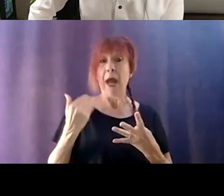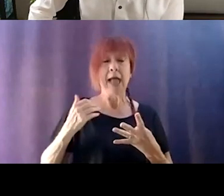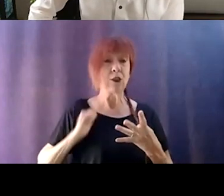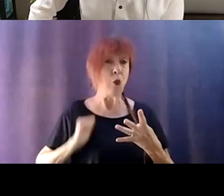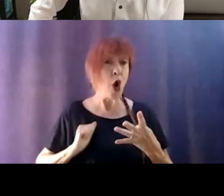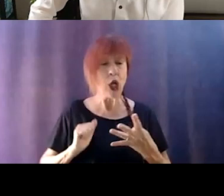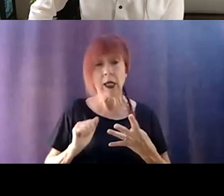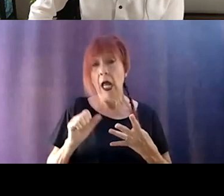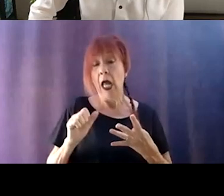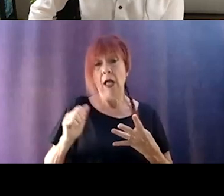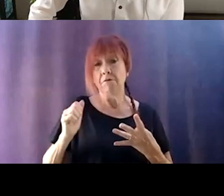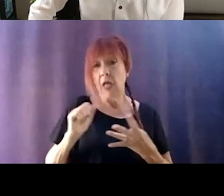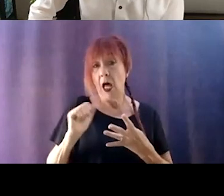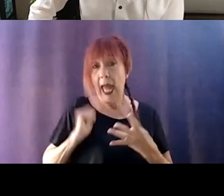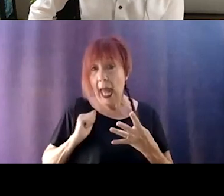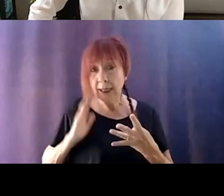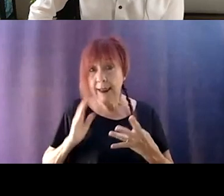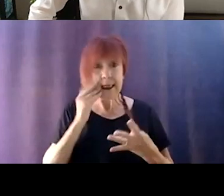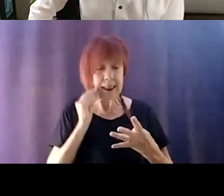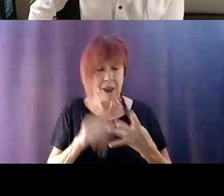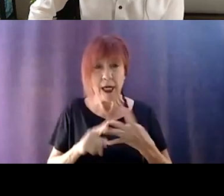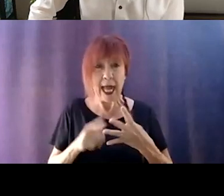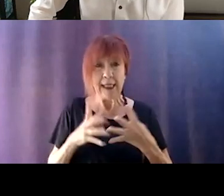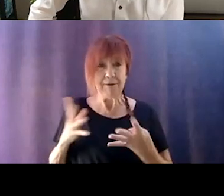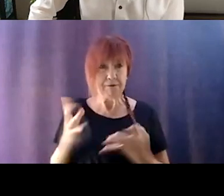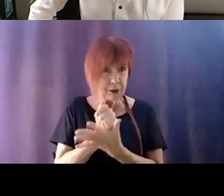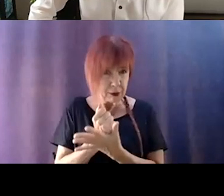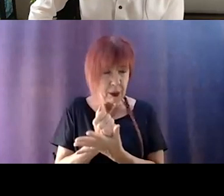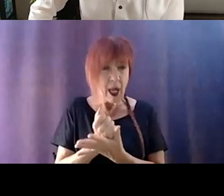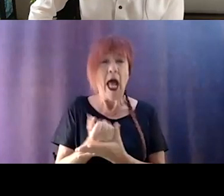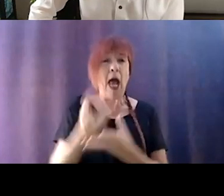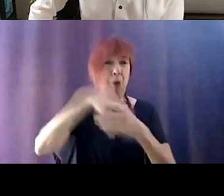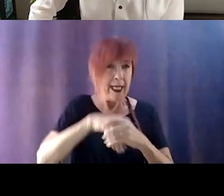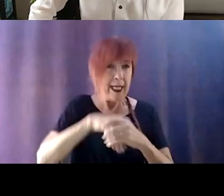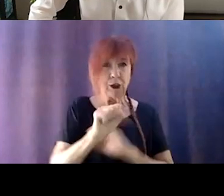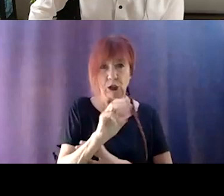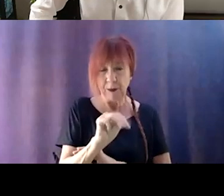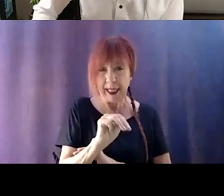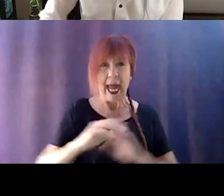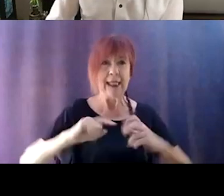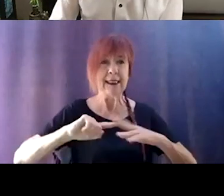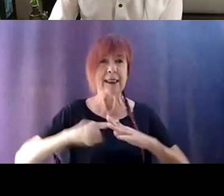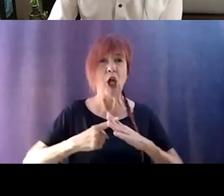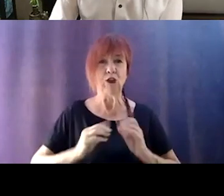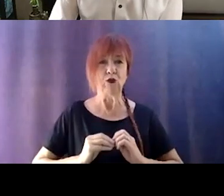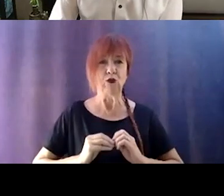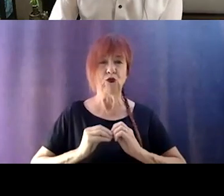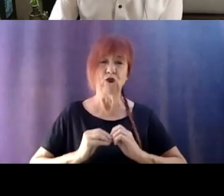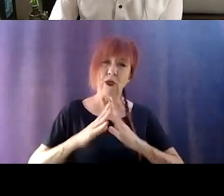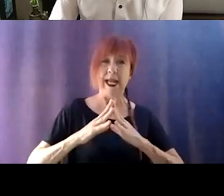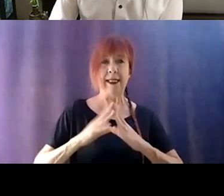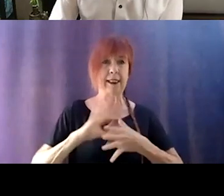as an artist, and basically pivot that into the social space and start to create content for these companies.